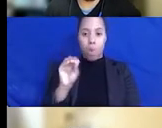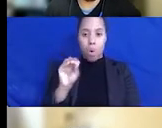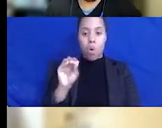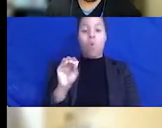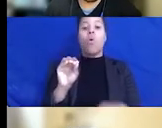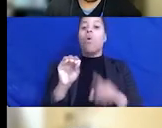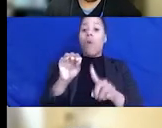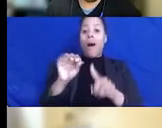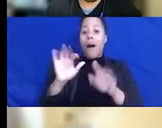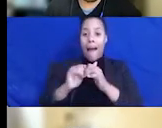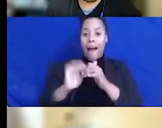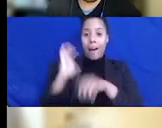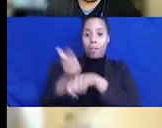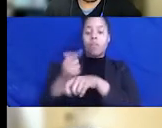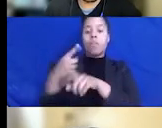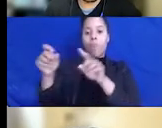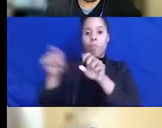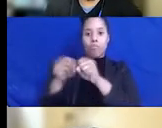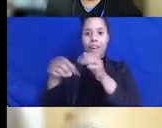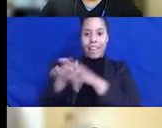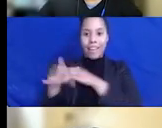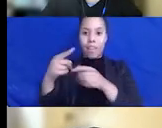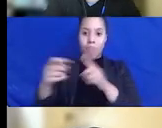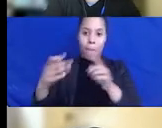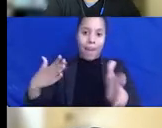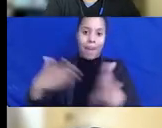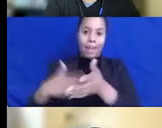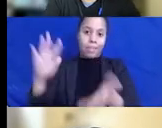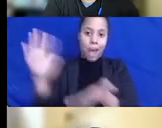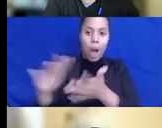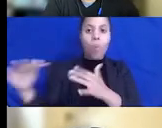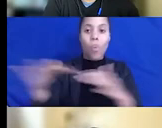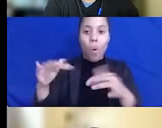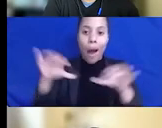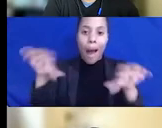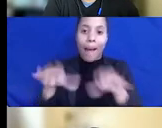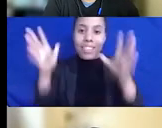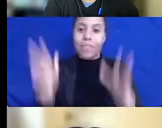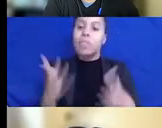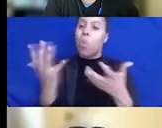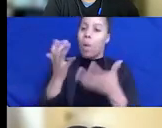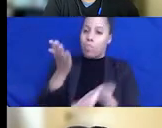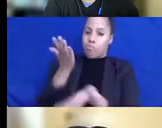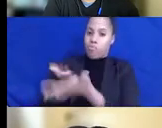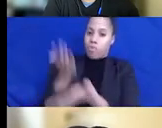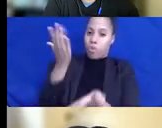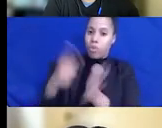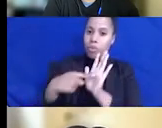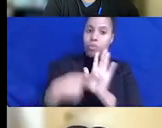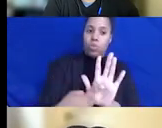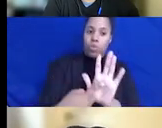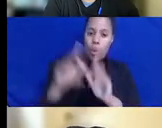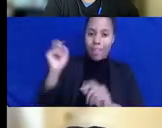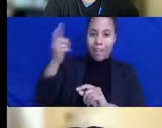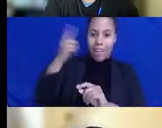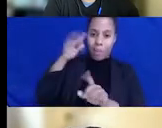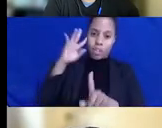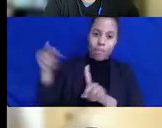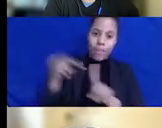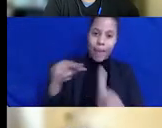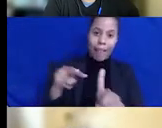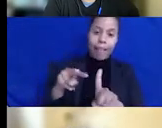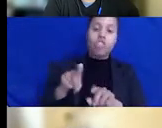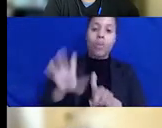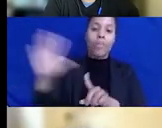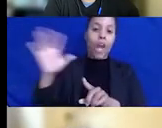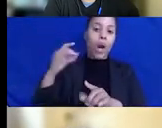activists who really wanted proof of the government surveillance of its movement at the time. And they stumbled